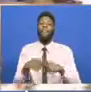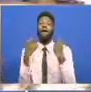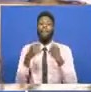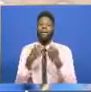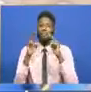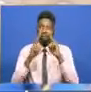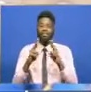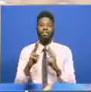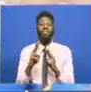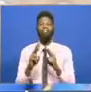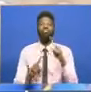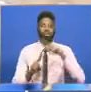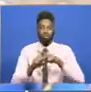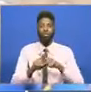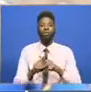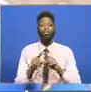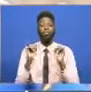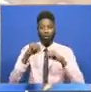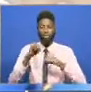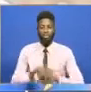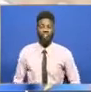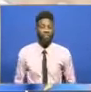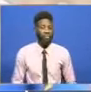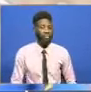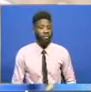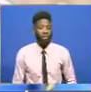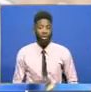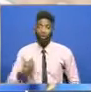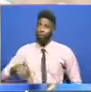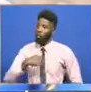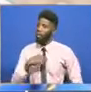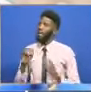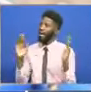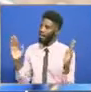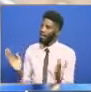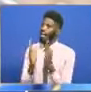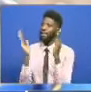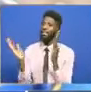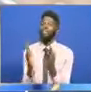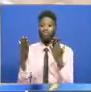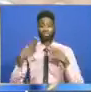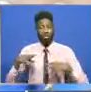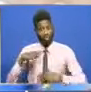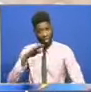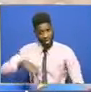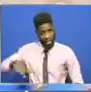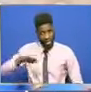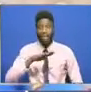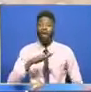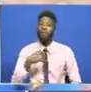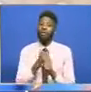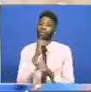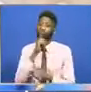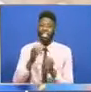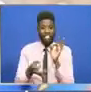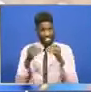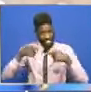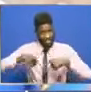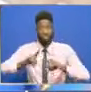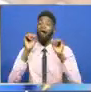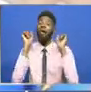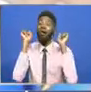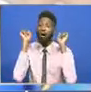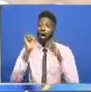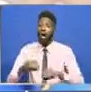security. From Garissa, we are urging the communities to make sure that if there is any understanding, the mutual